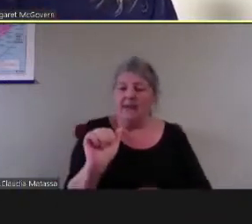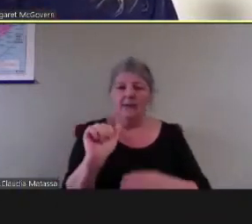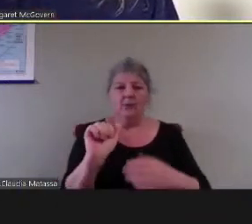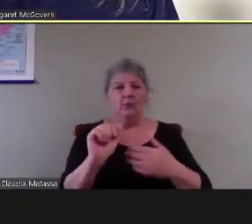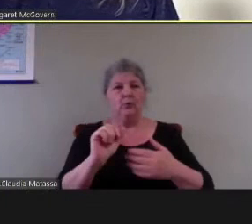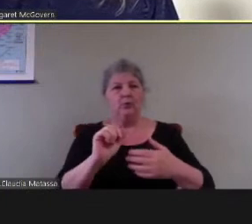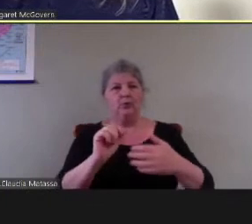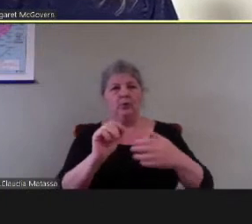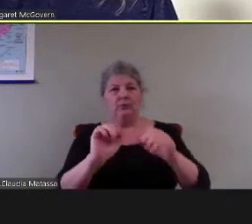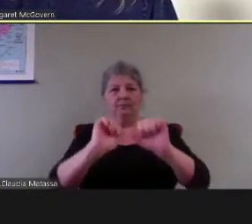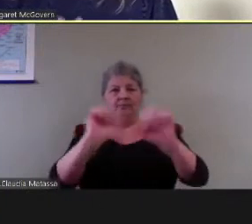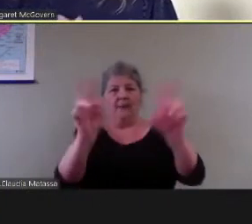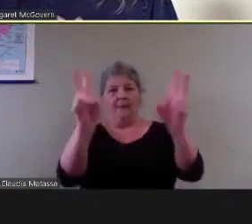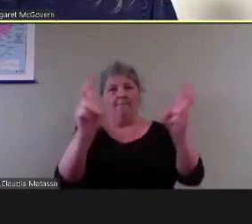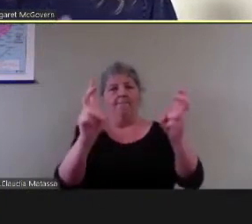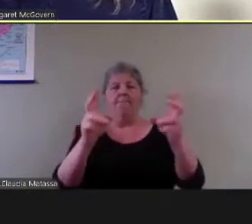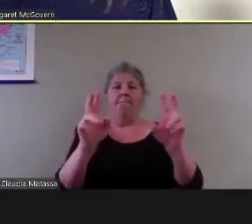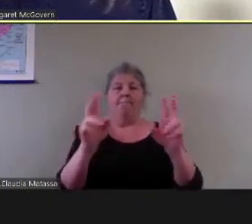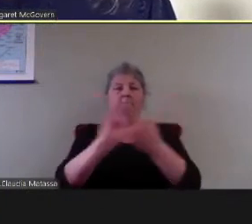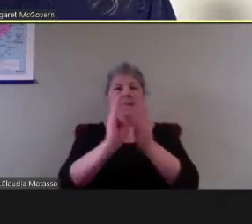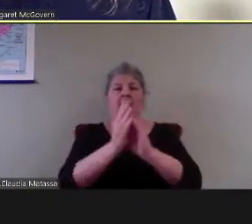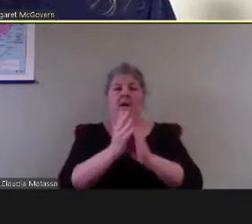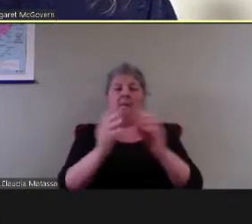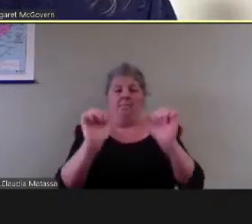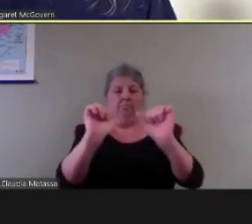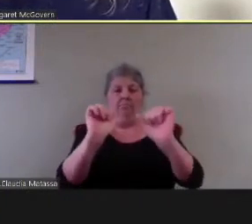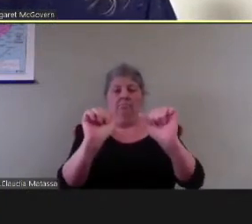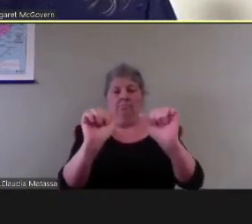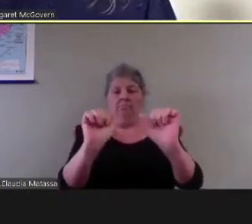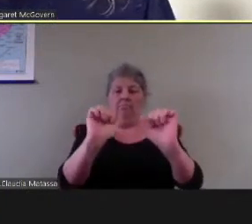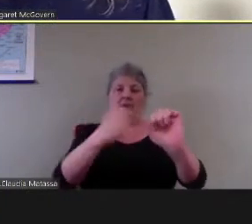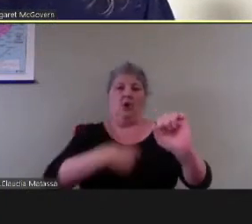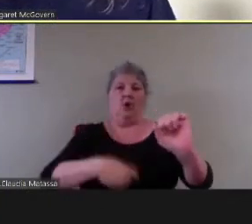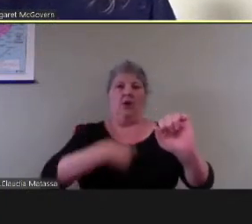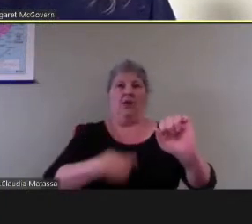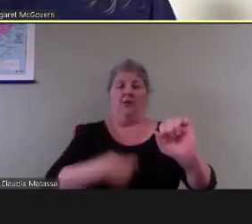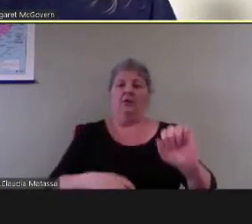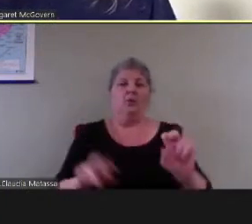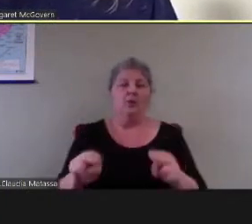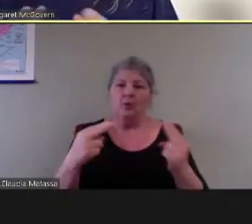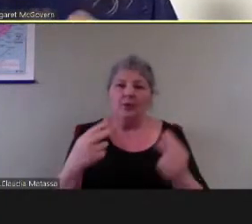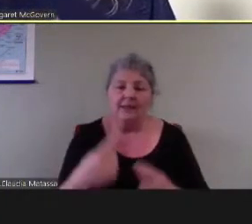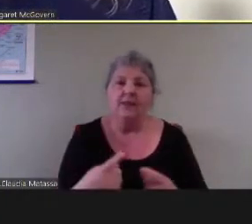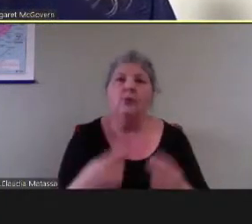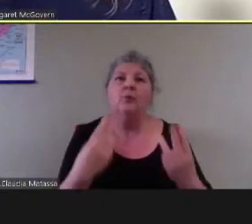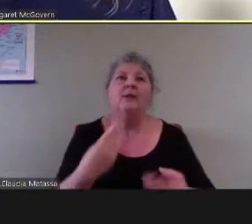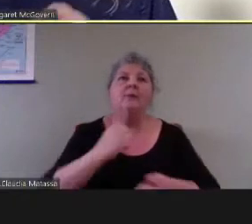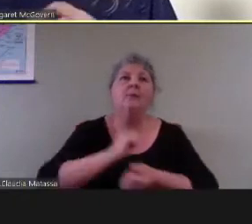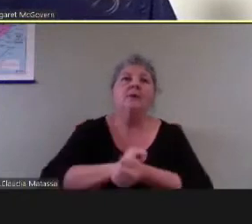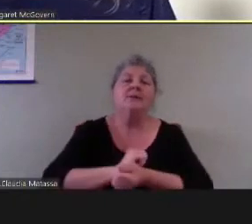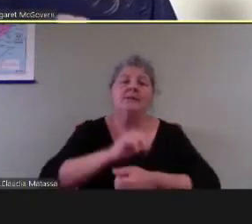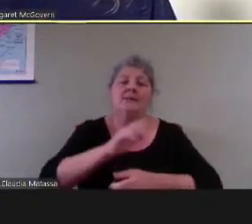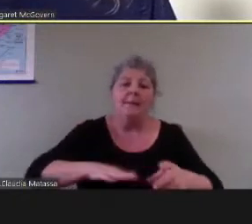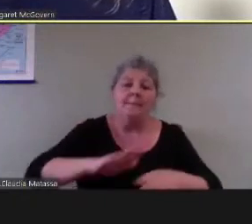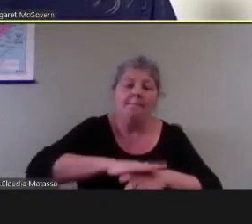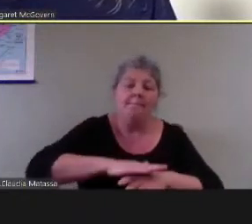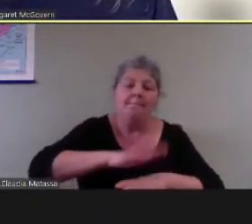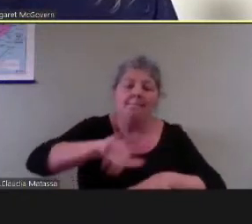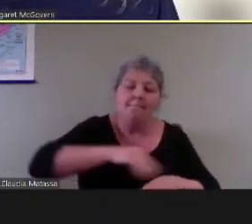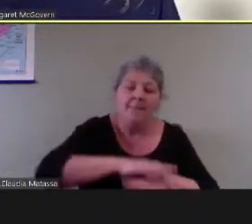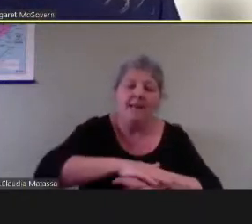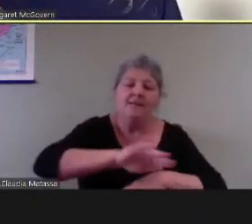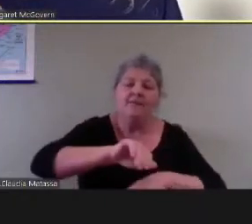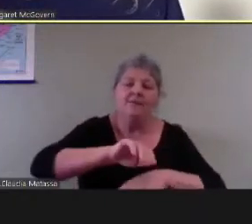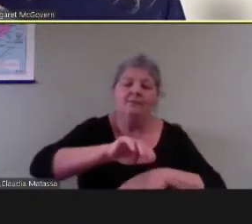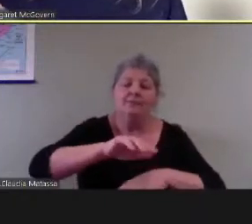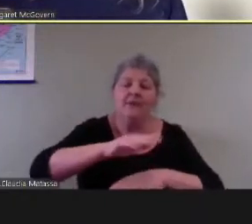future. And it need not be that, but we would need prisons to become a place where people feel safe to try new